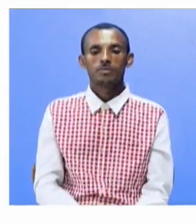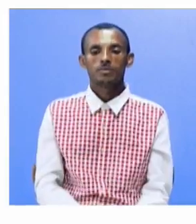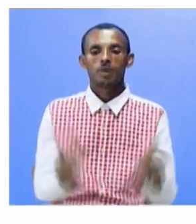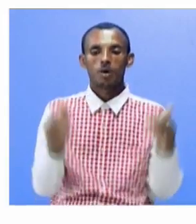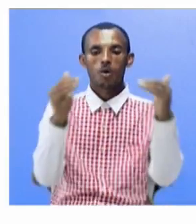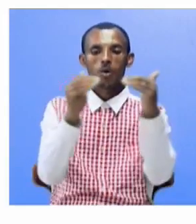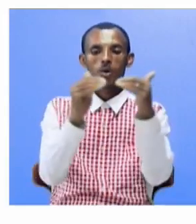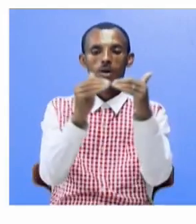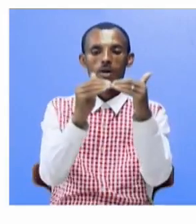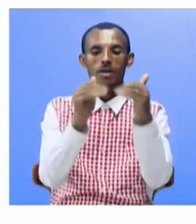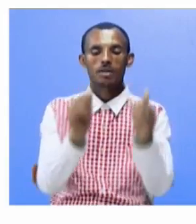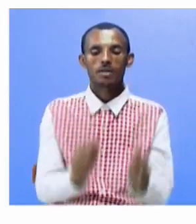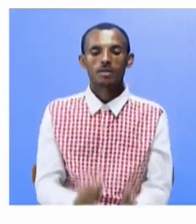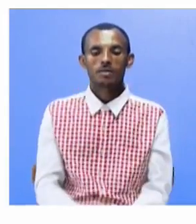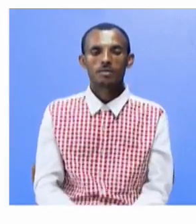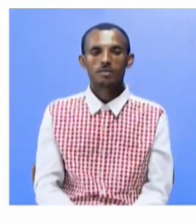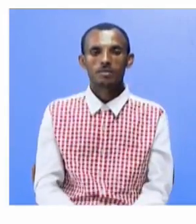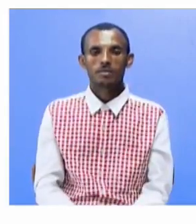congruent